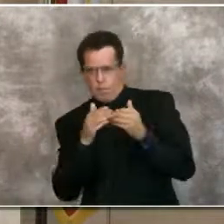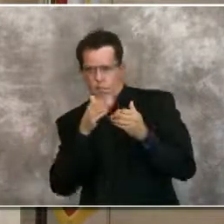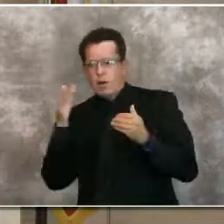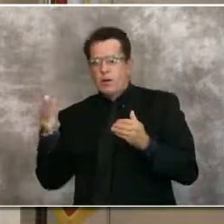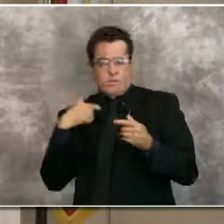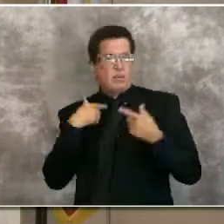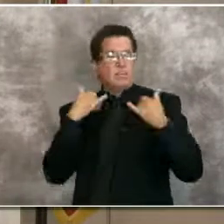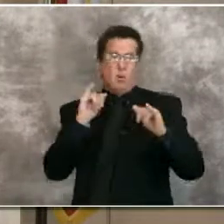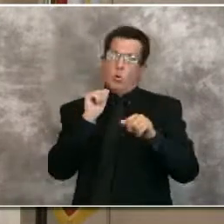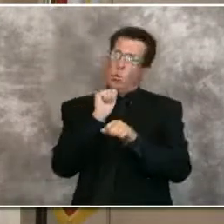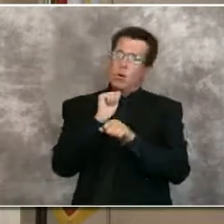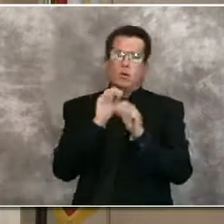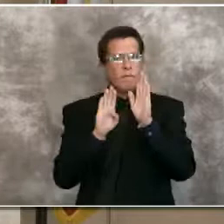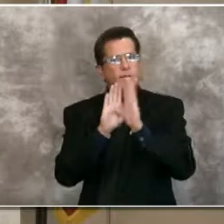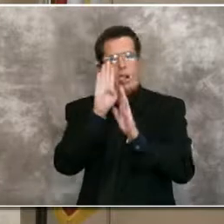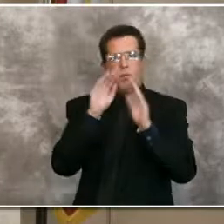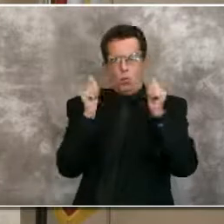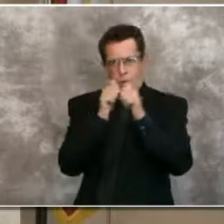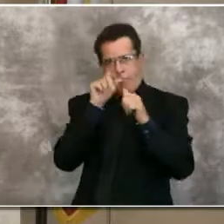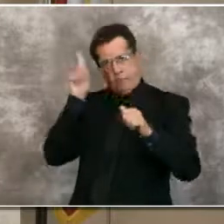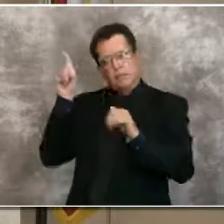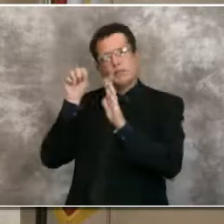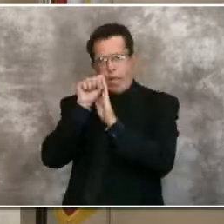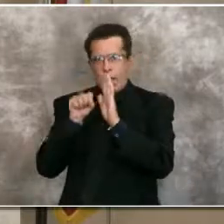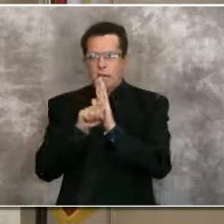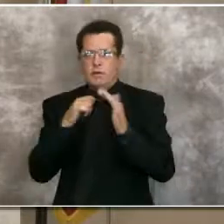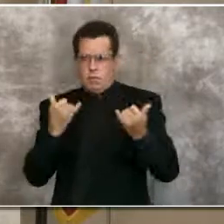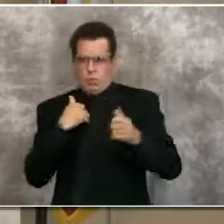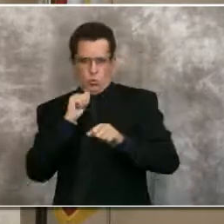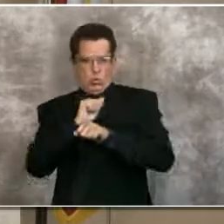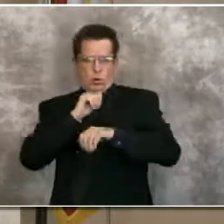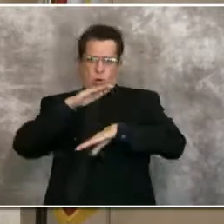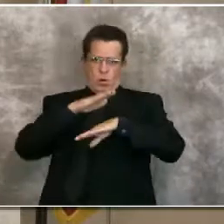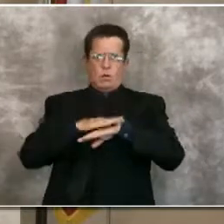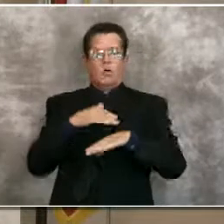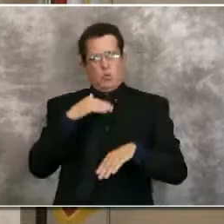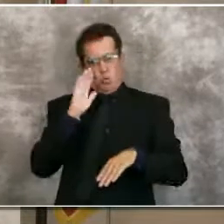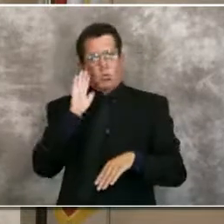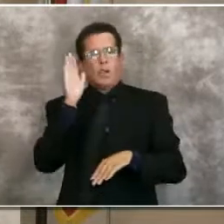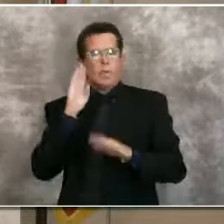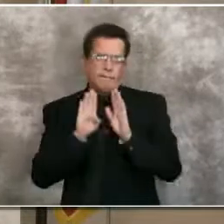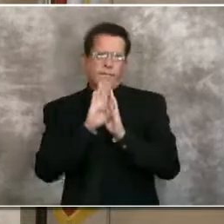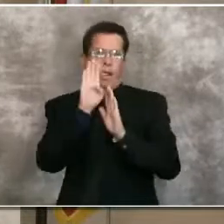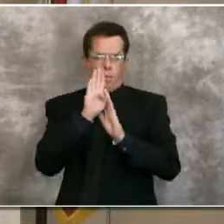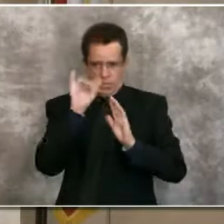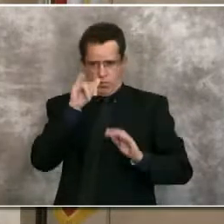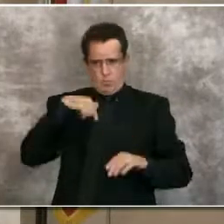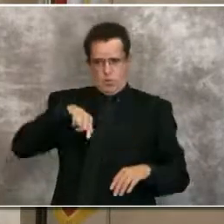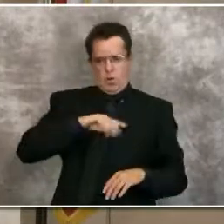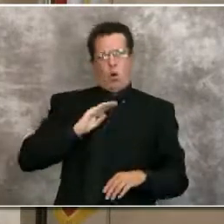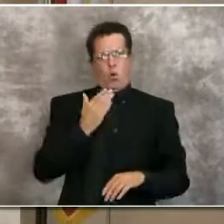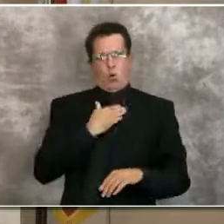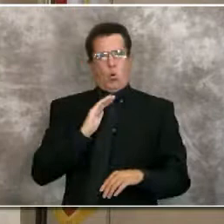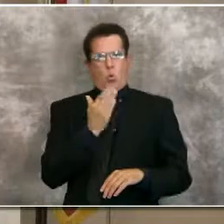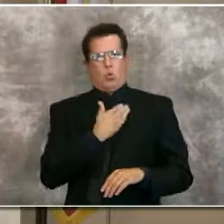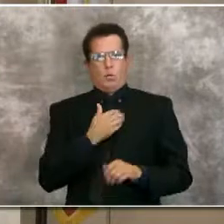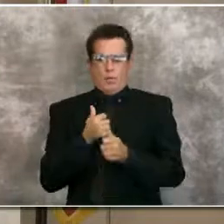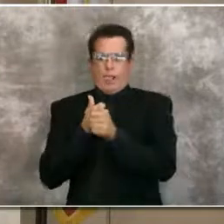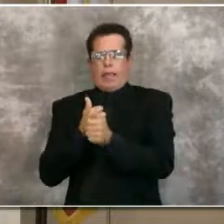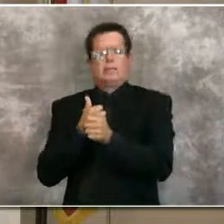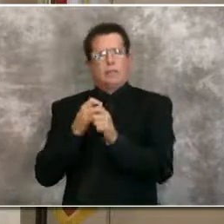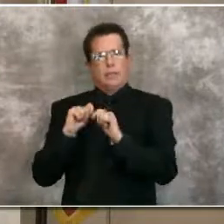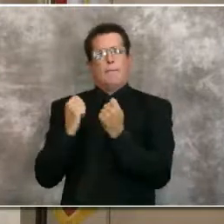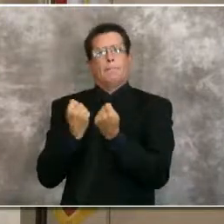working in collaboration with the state and then expand and develop our own local compliance